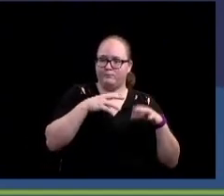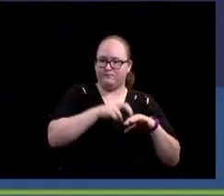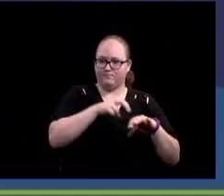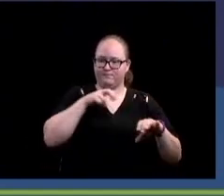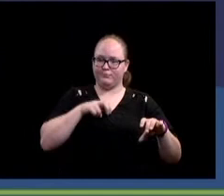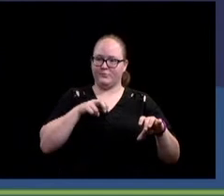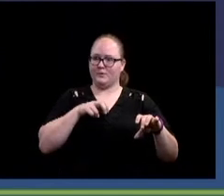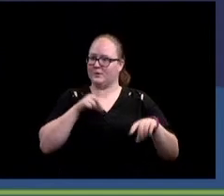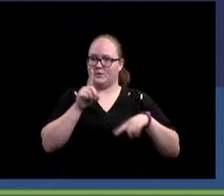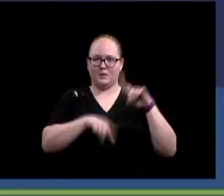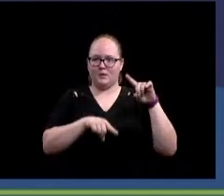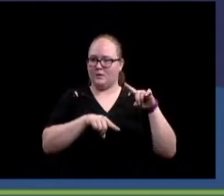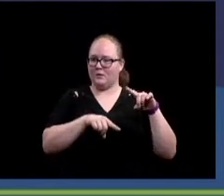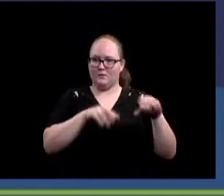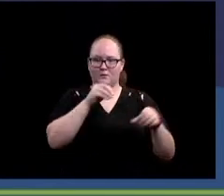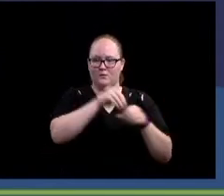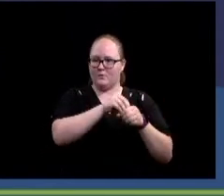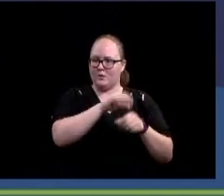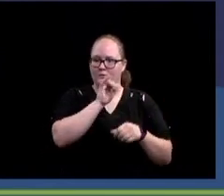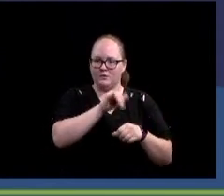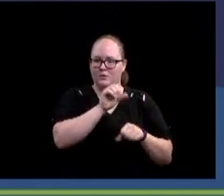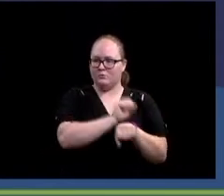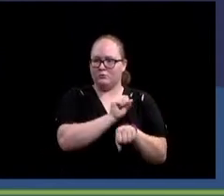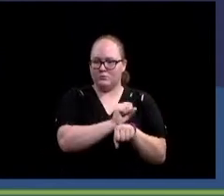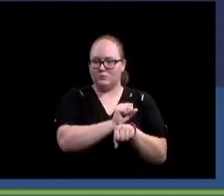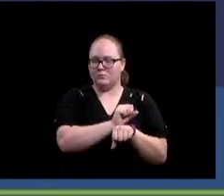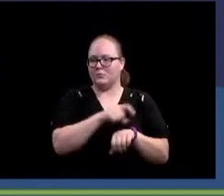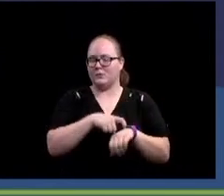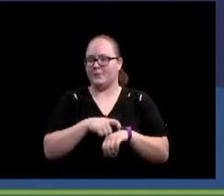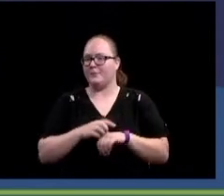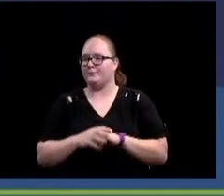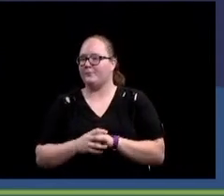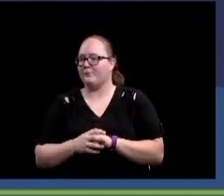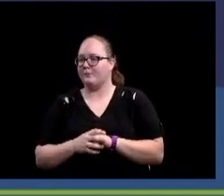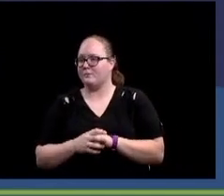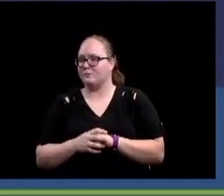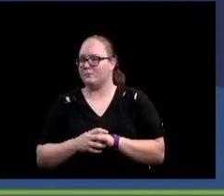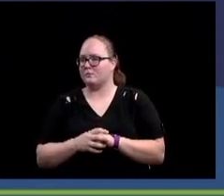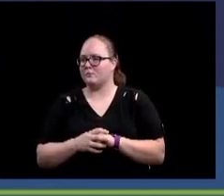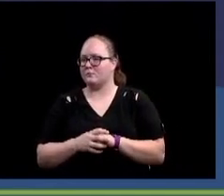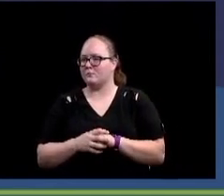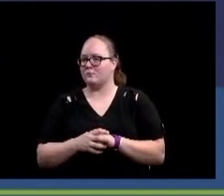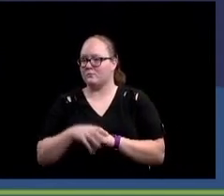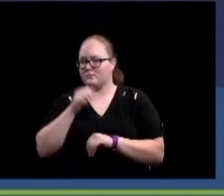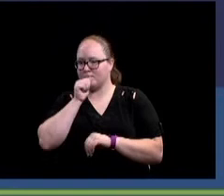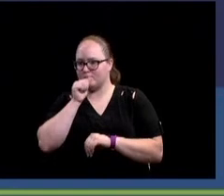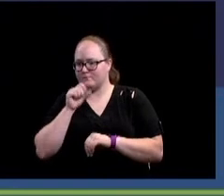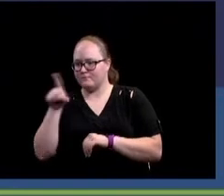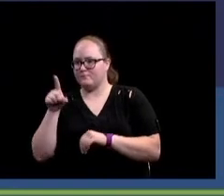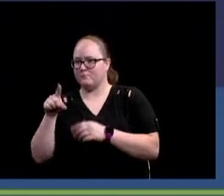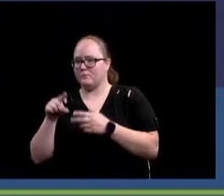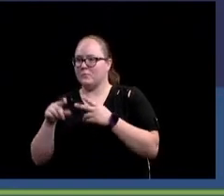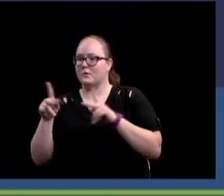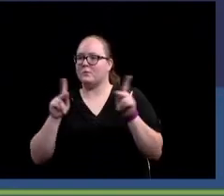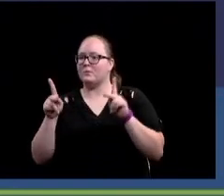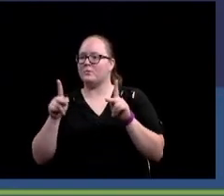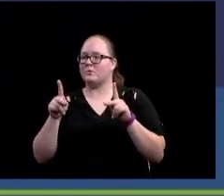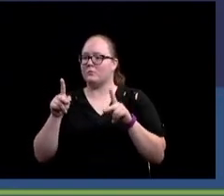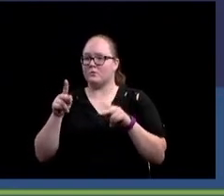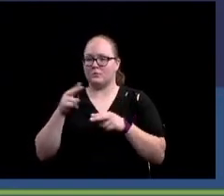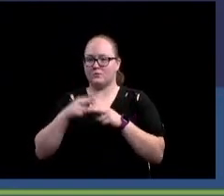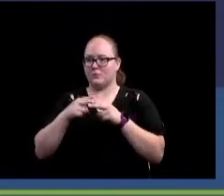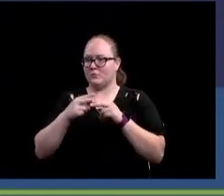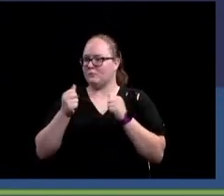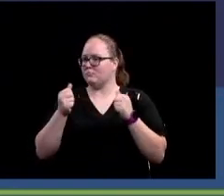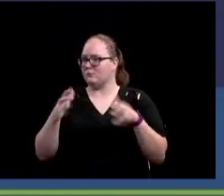period. Anonymous complaints or complaints from citizens who wish for their name to be withheld are accepted, but they can only result in discipline